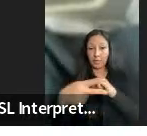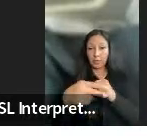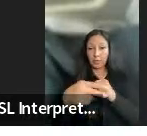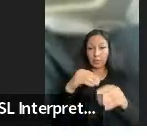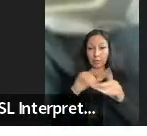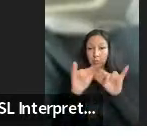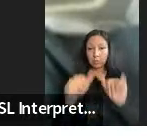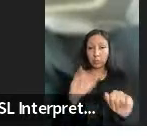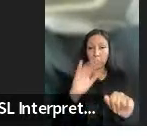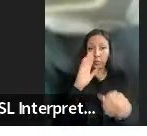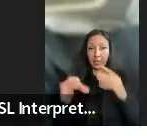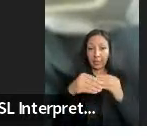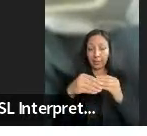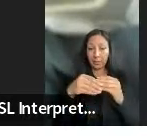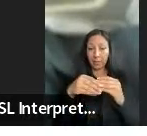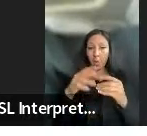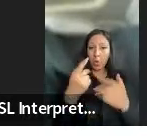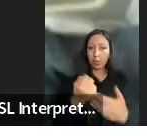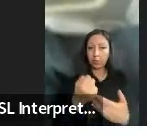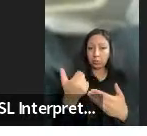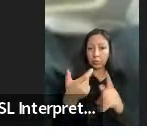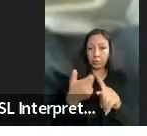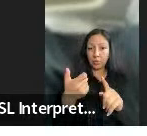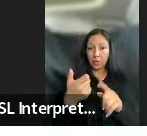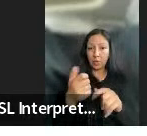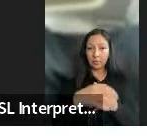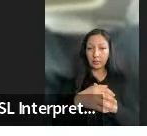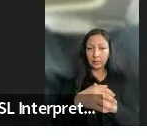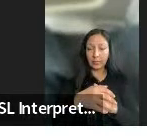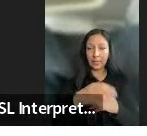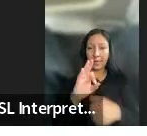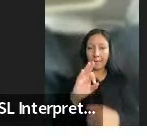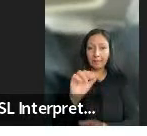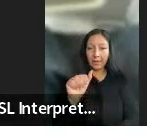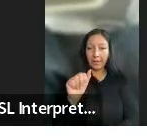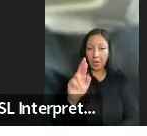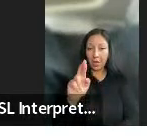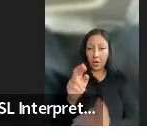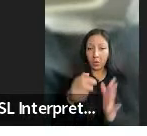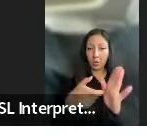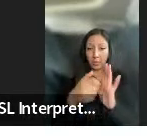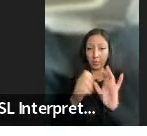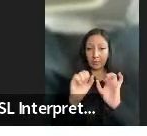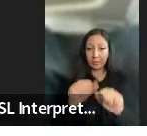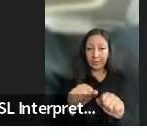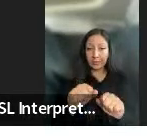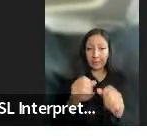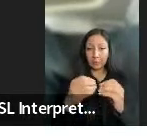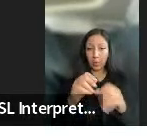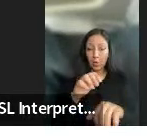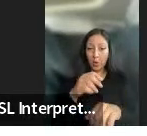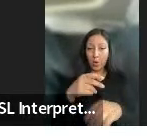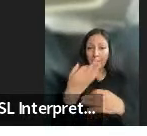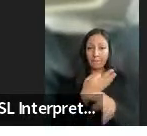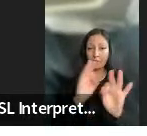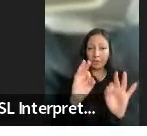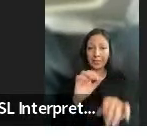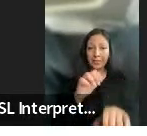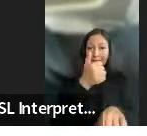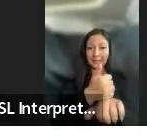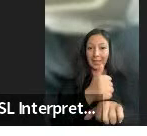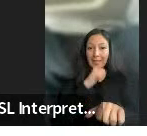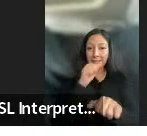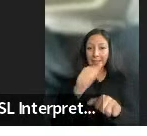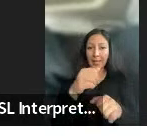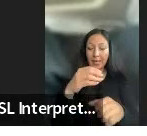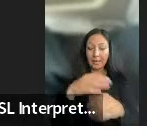be included or excluded from building FAR requirements? Can they be freestanding, i.e. not within